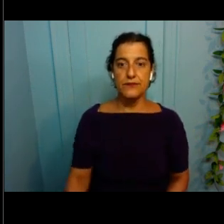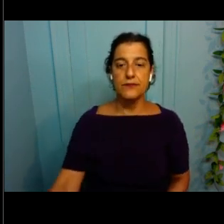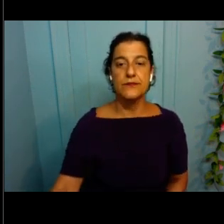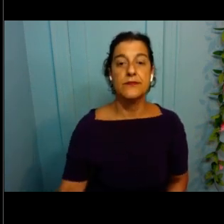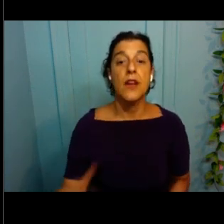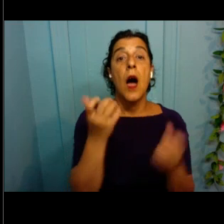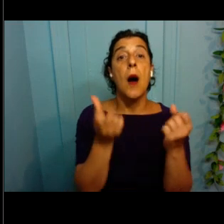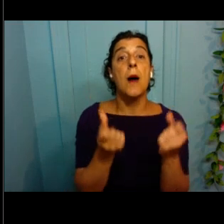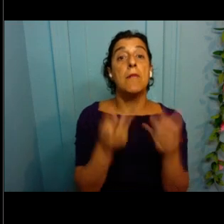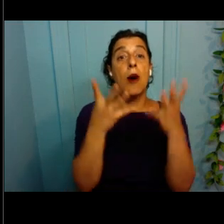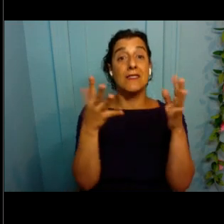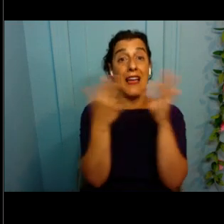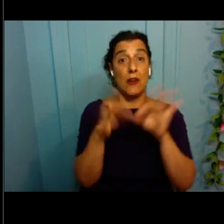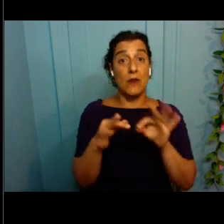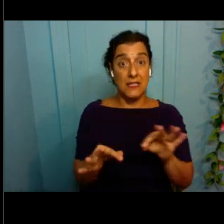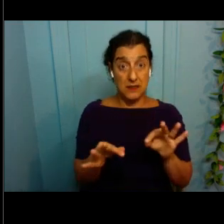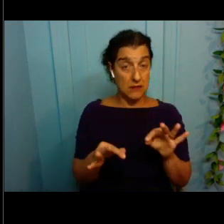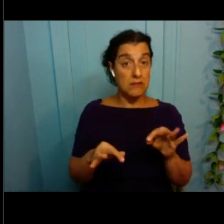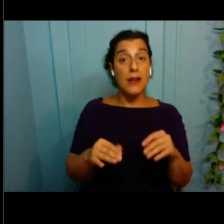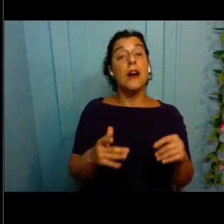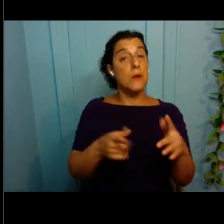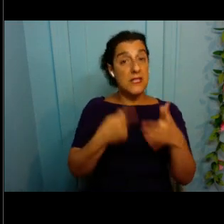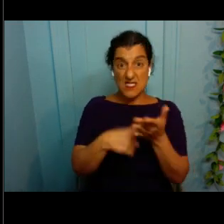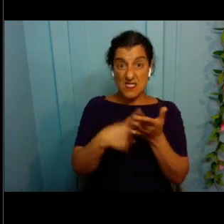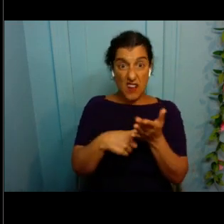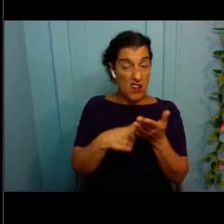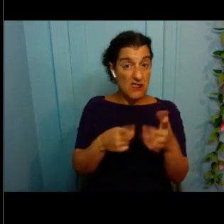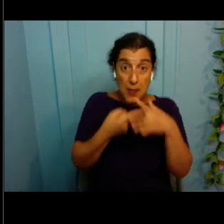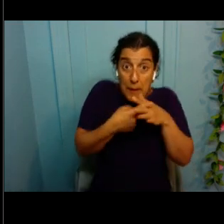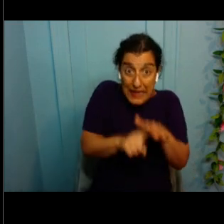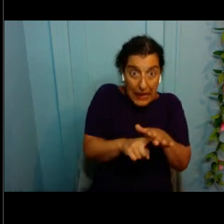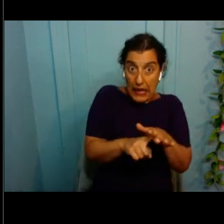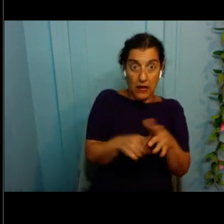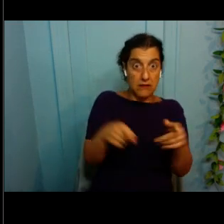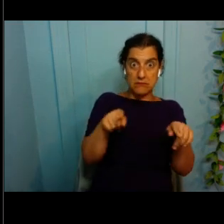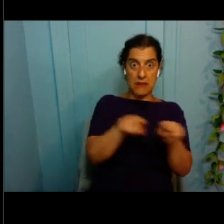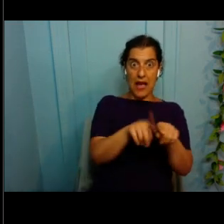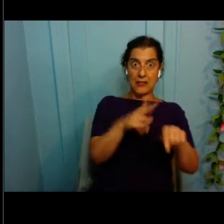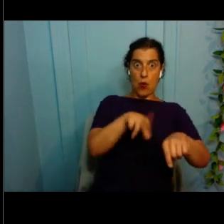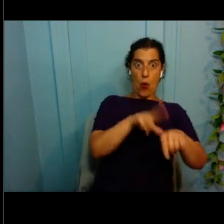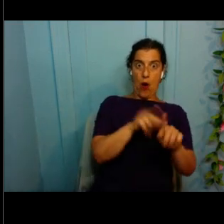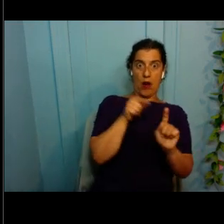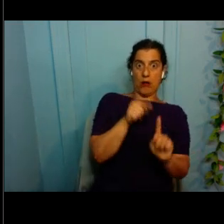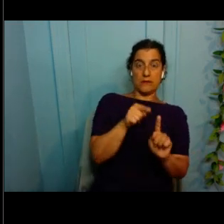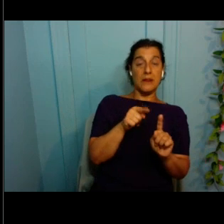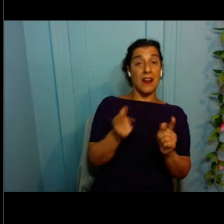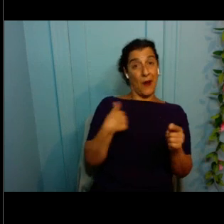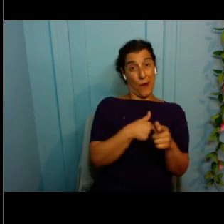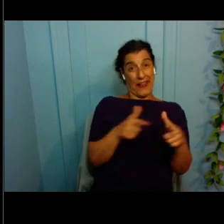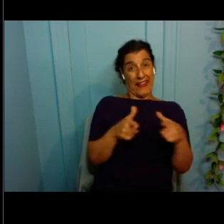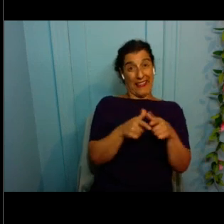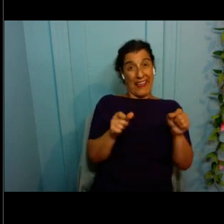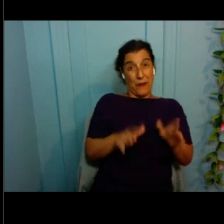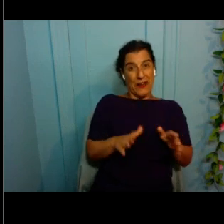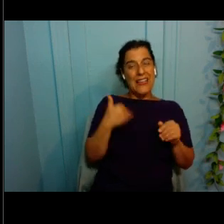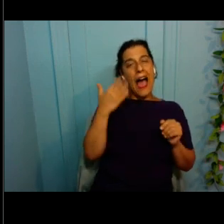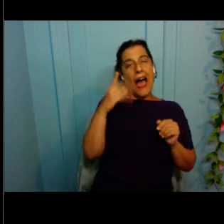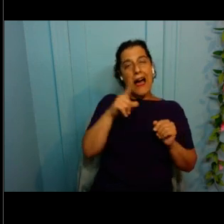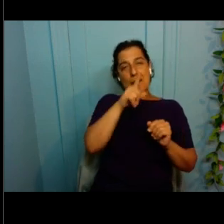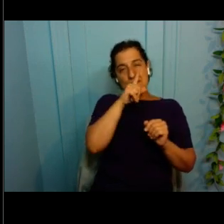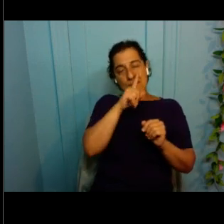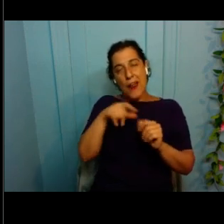Multilingualism, as I said before, is discussed from the beginning as the norm, which, us linguists know that it is, but a lot of times, especially, not to pick on language acquisition, there's a lot of